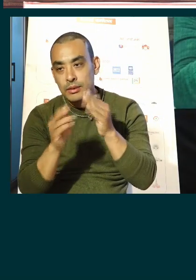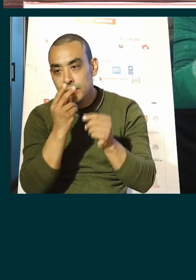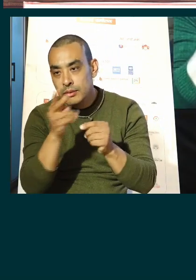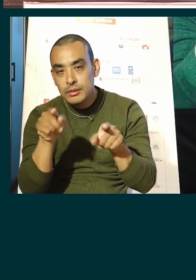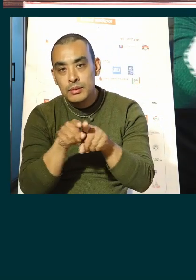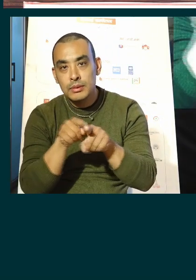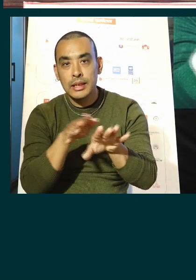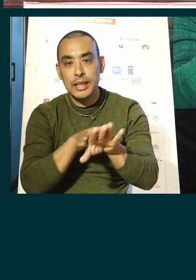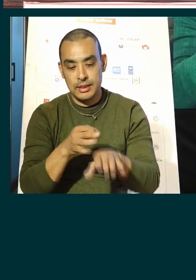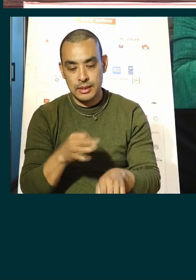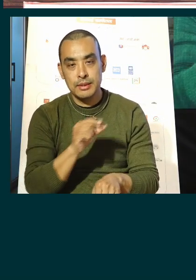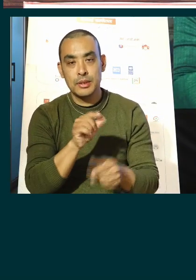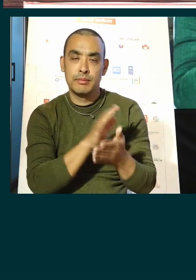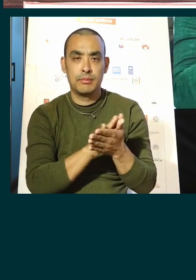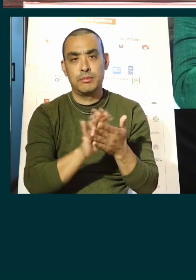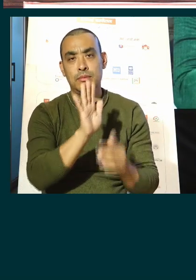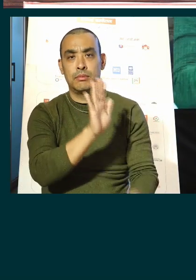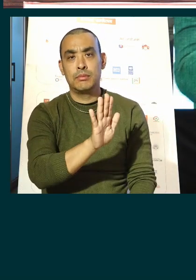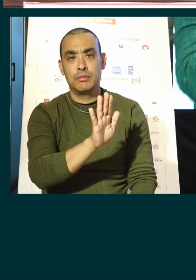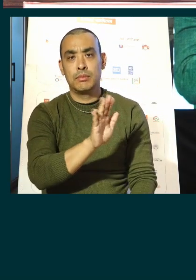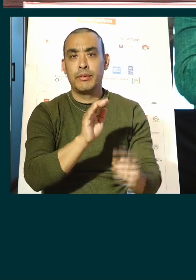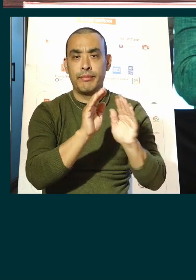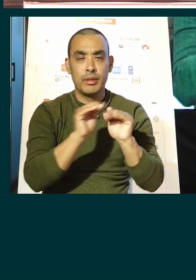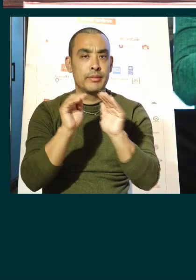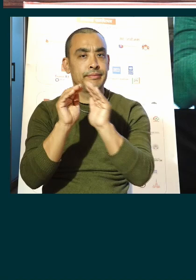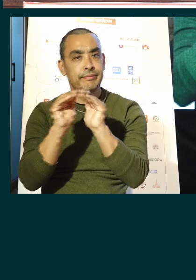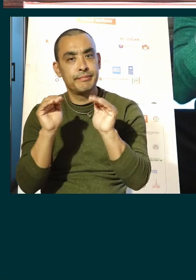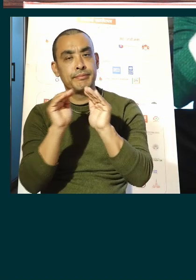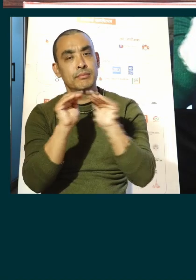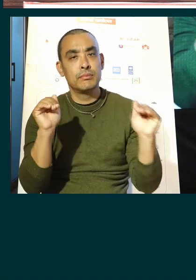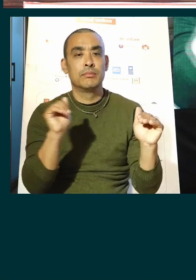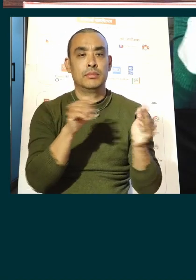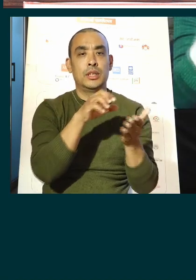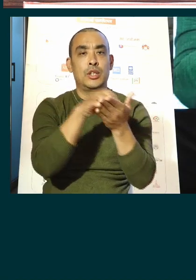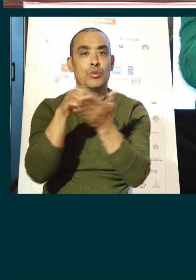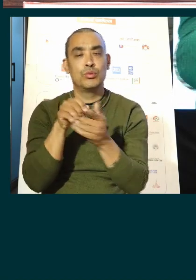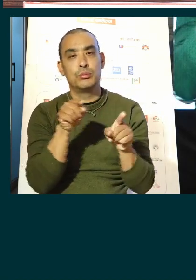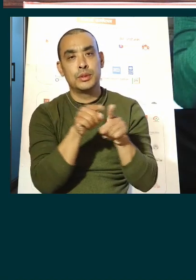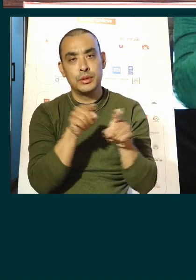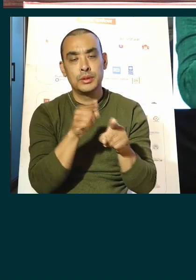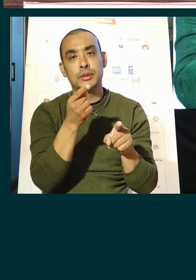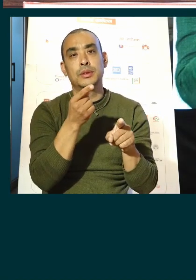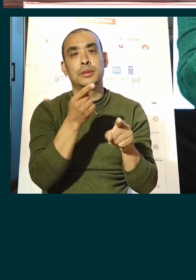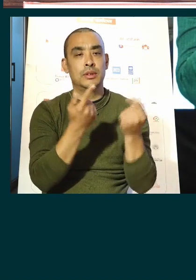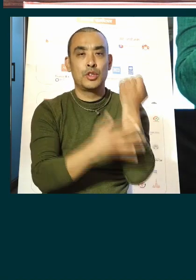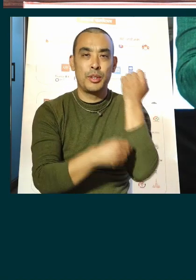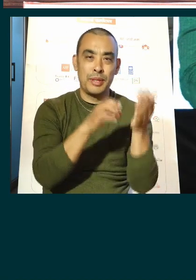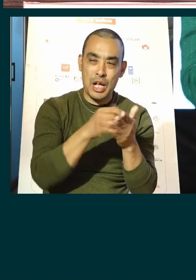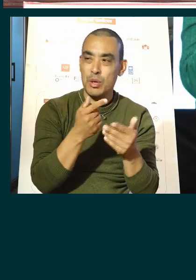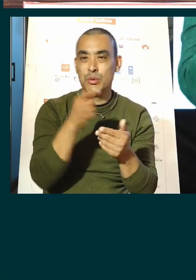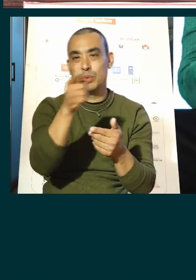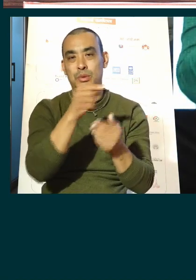related to menstruation. So it's clear that different places like rural areas, slum area, and